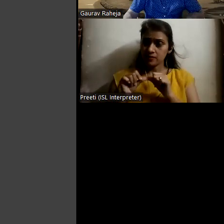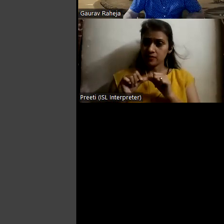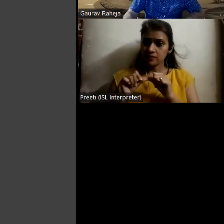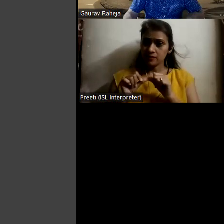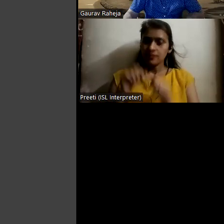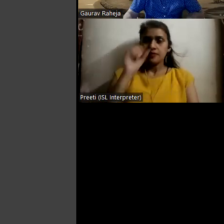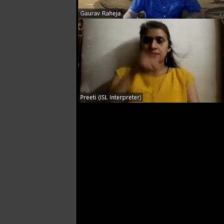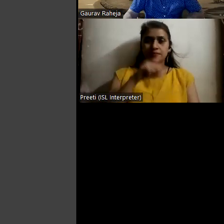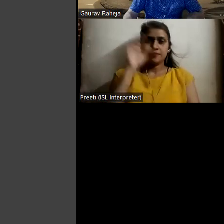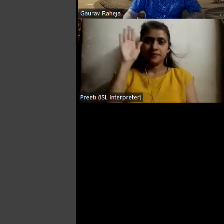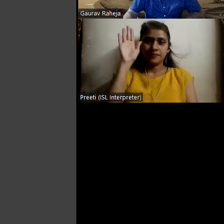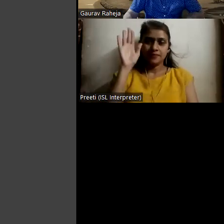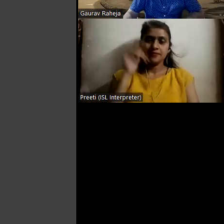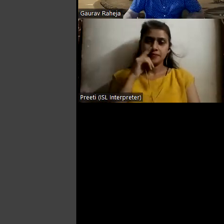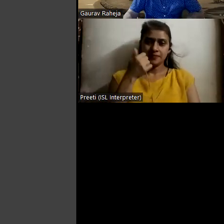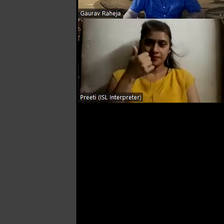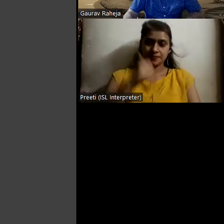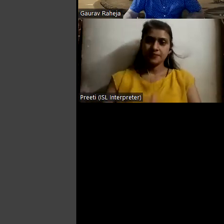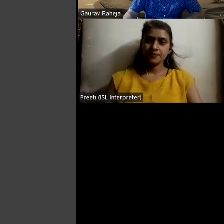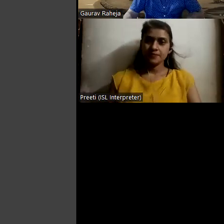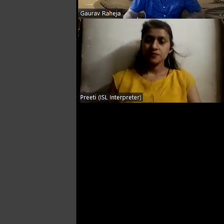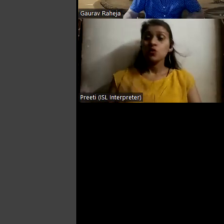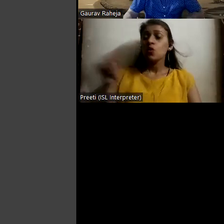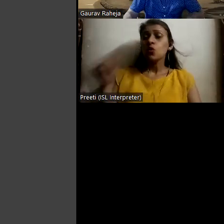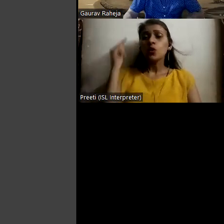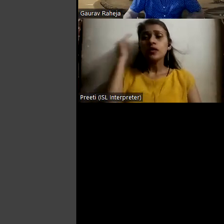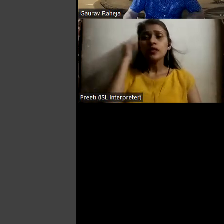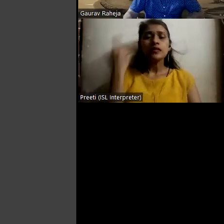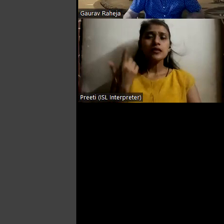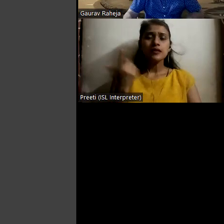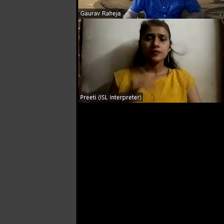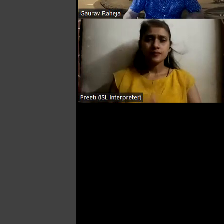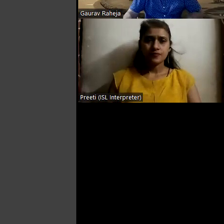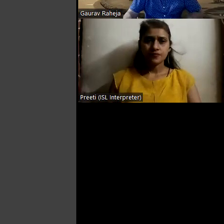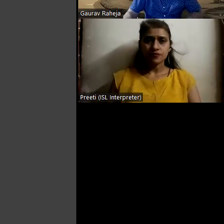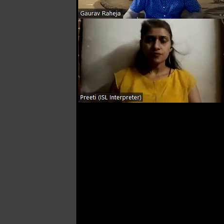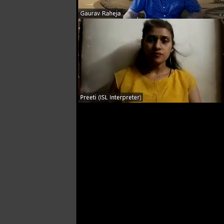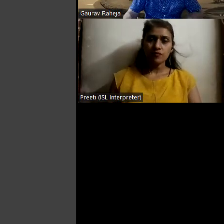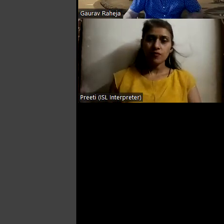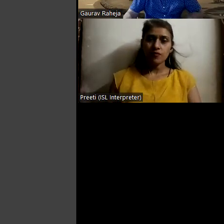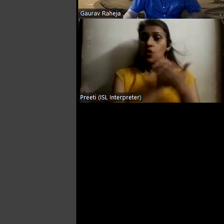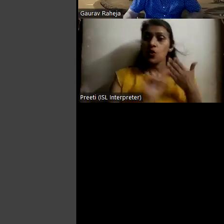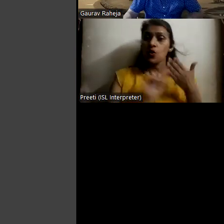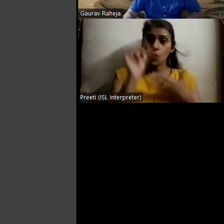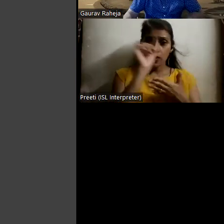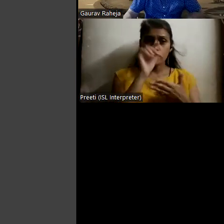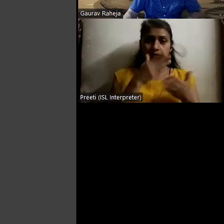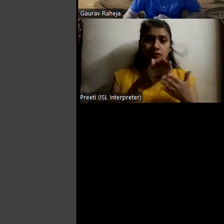Yes, sir. Your views on these two words, universal design and reasonable accommodation.